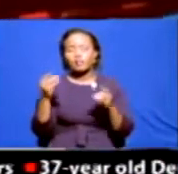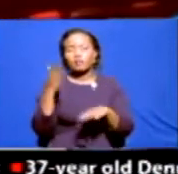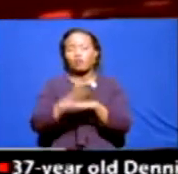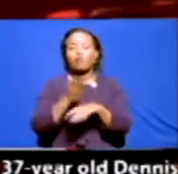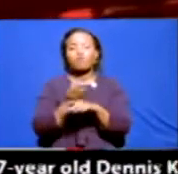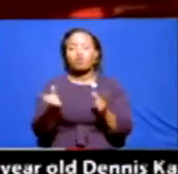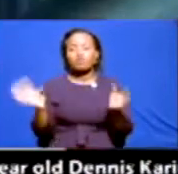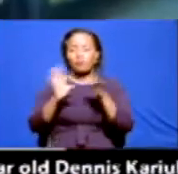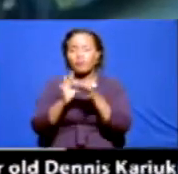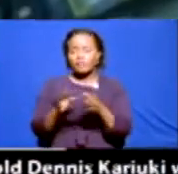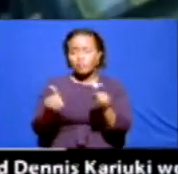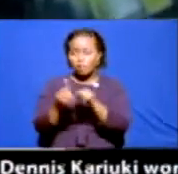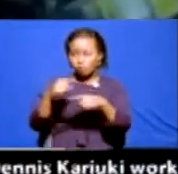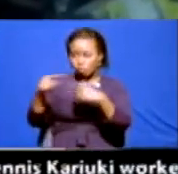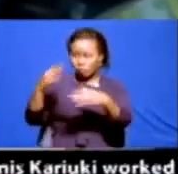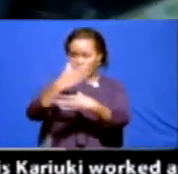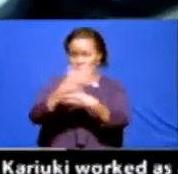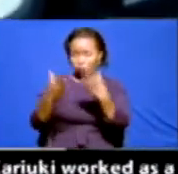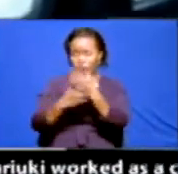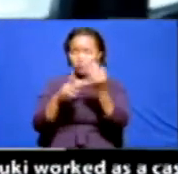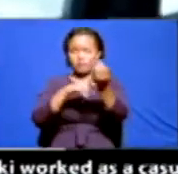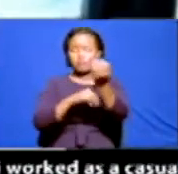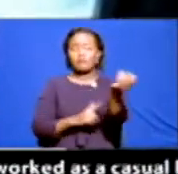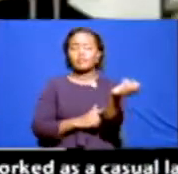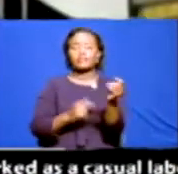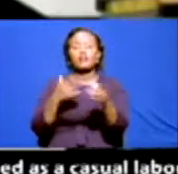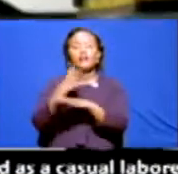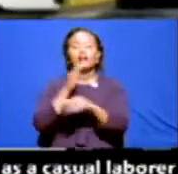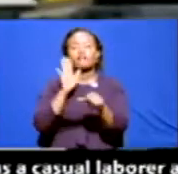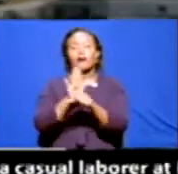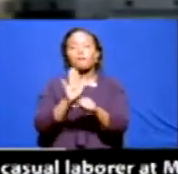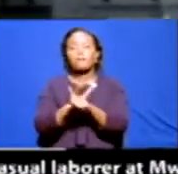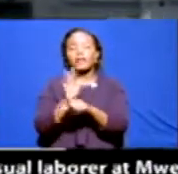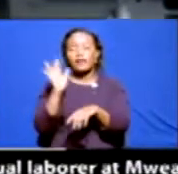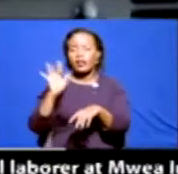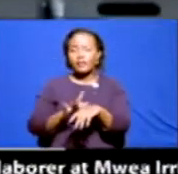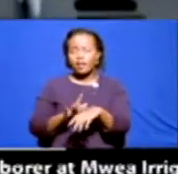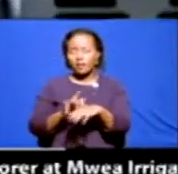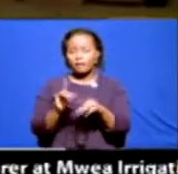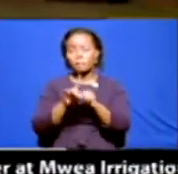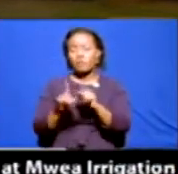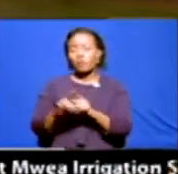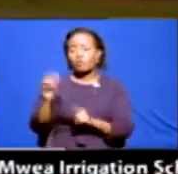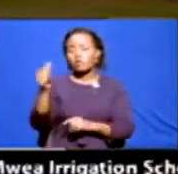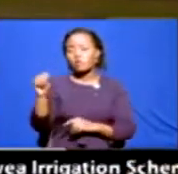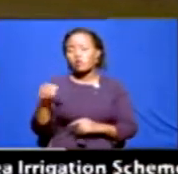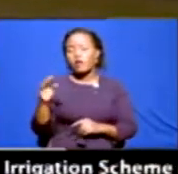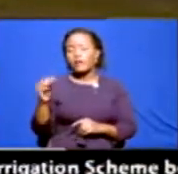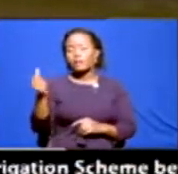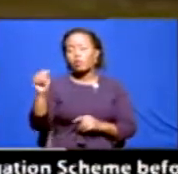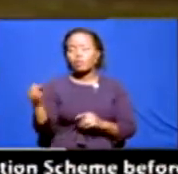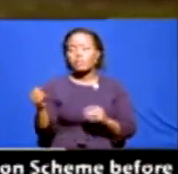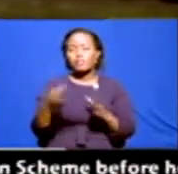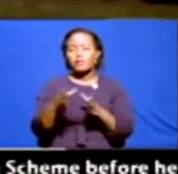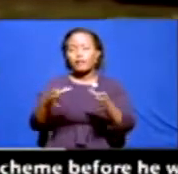container terminals following continued disruption caused by a cyber attack. Transnet SOC Limited says the declaration covers its terminals in